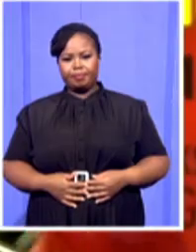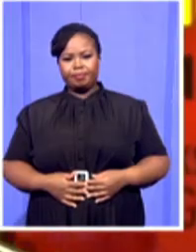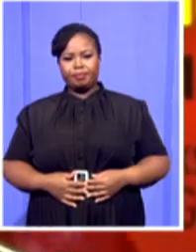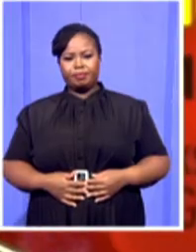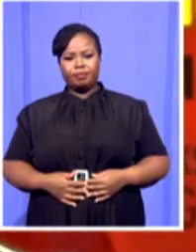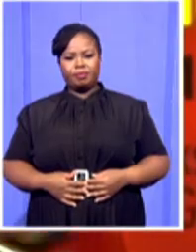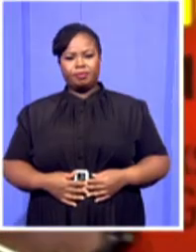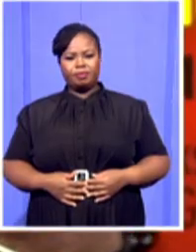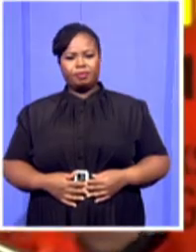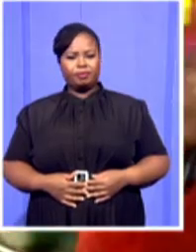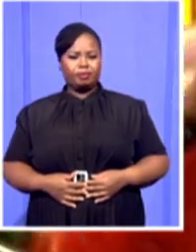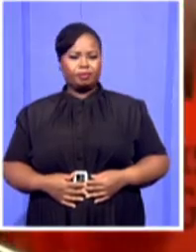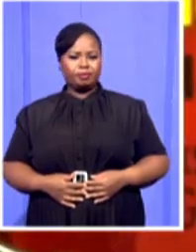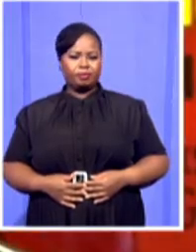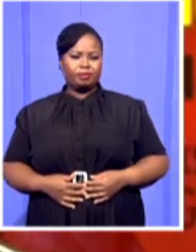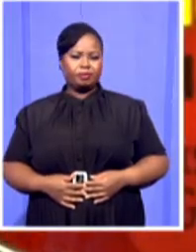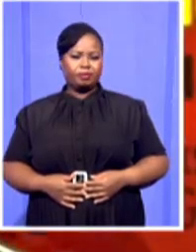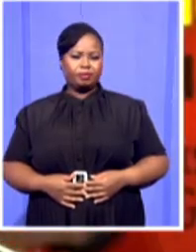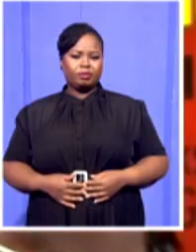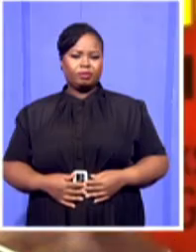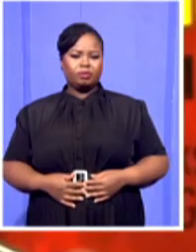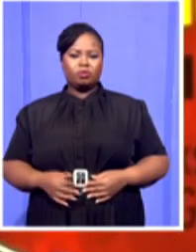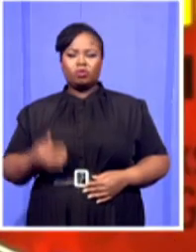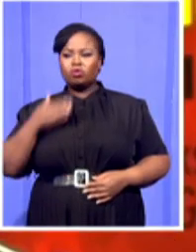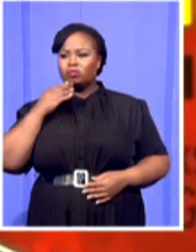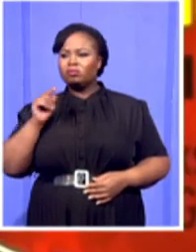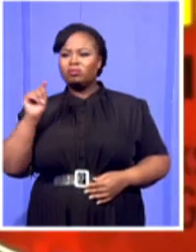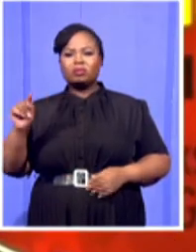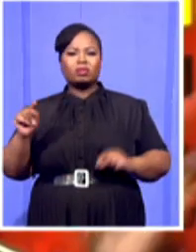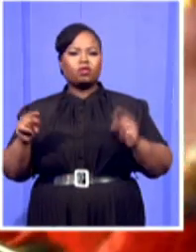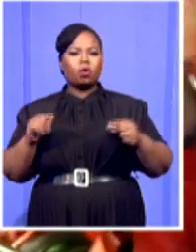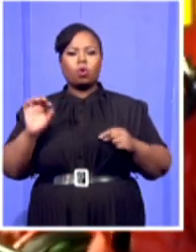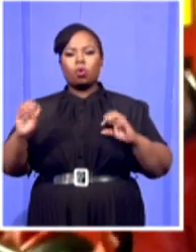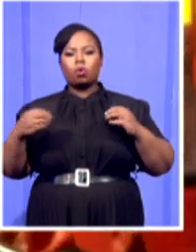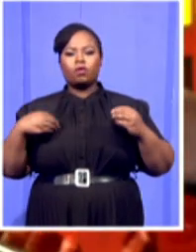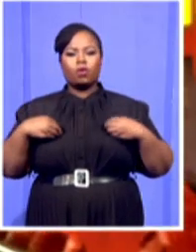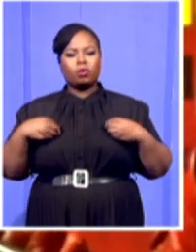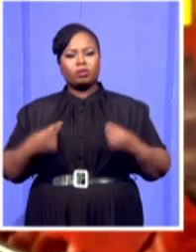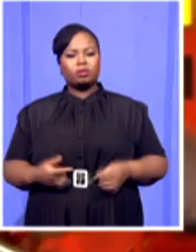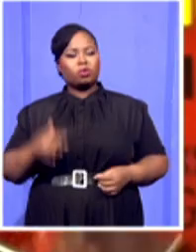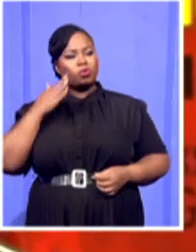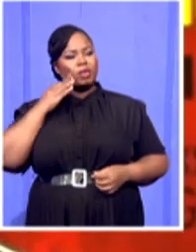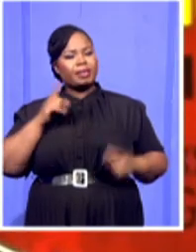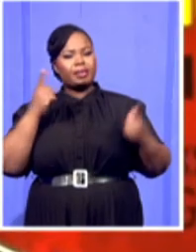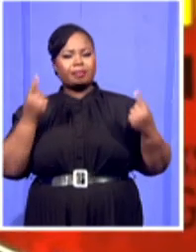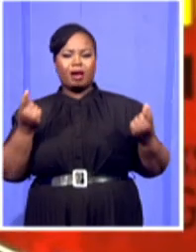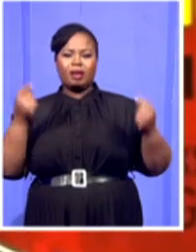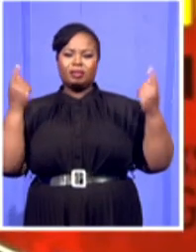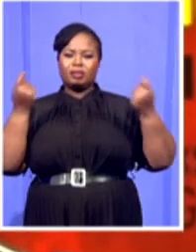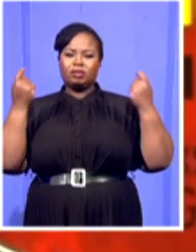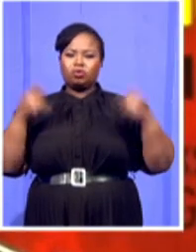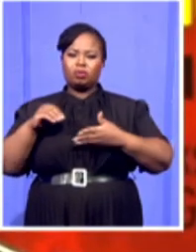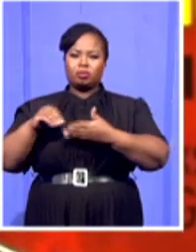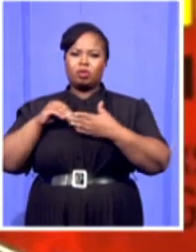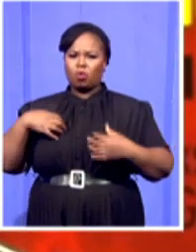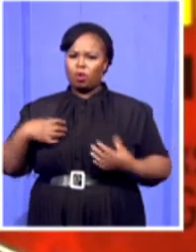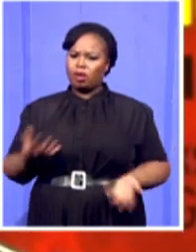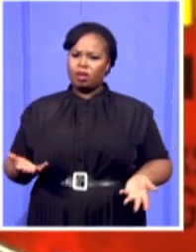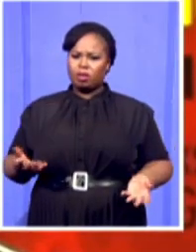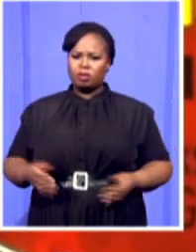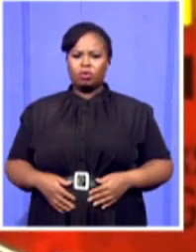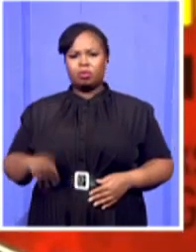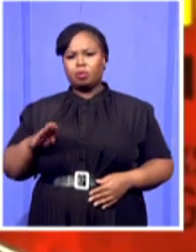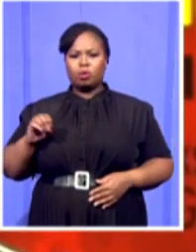Uhulumende where ingilowo uza nento yakhe. You know, xa uneparty, bring your own.